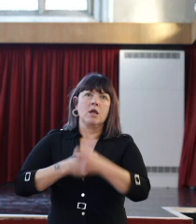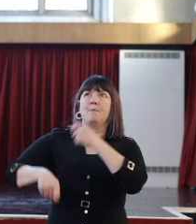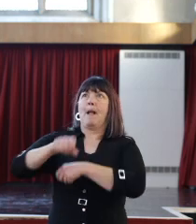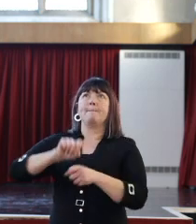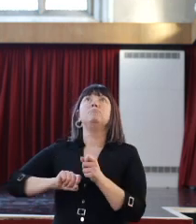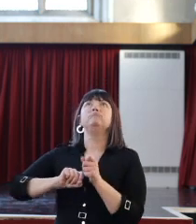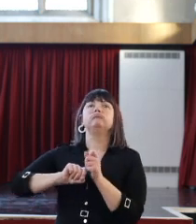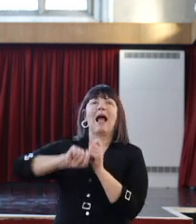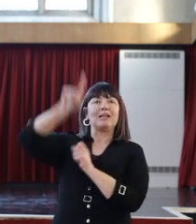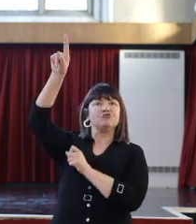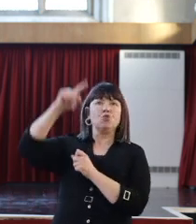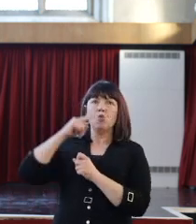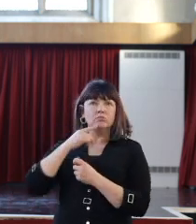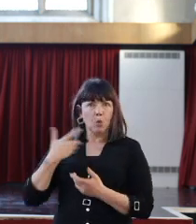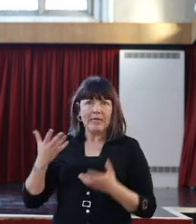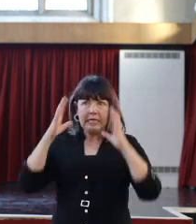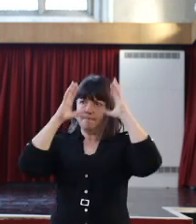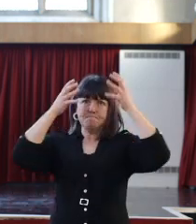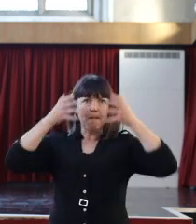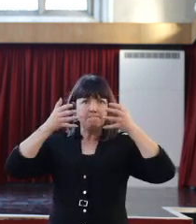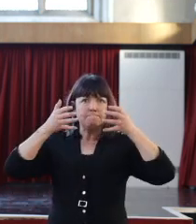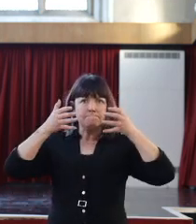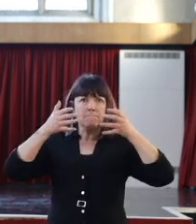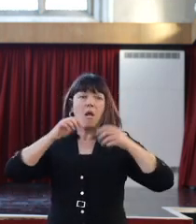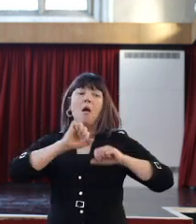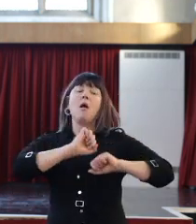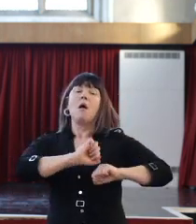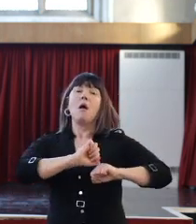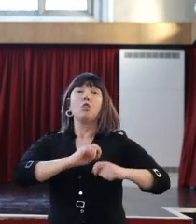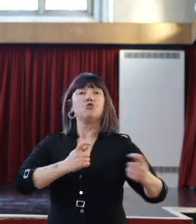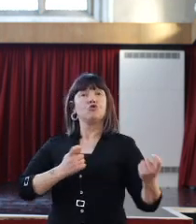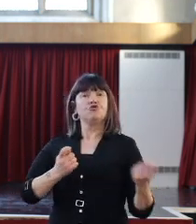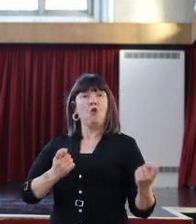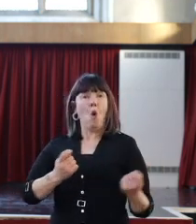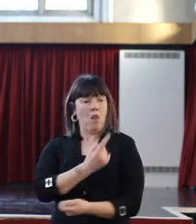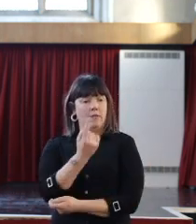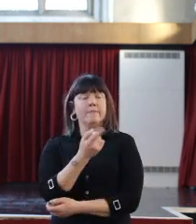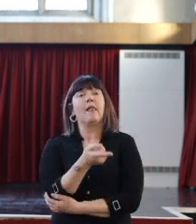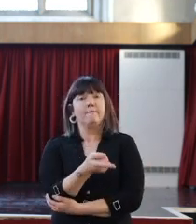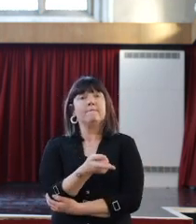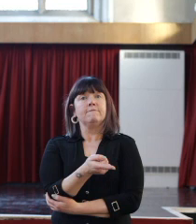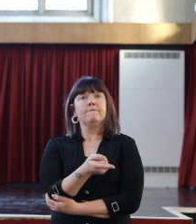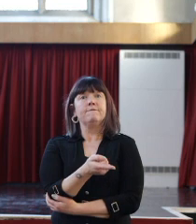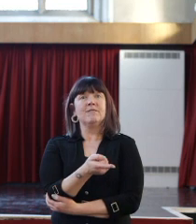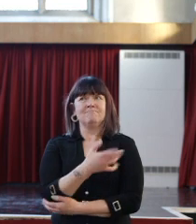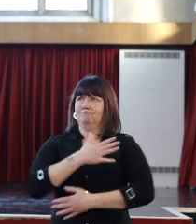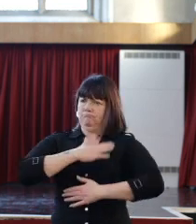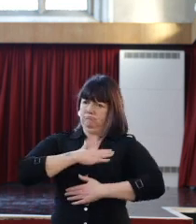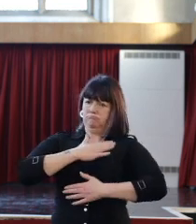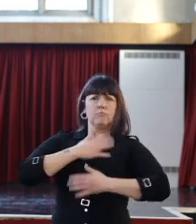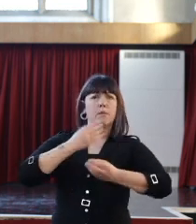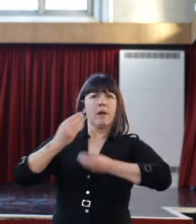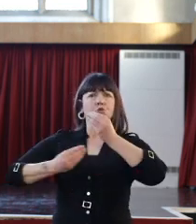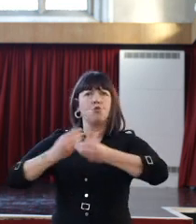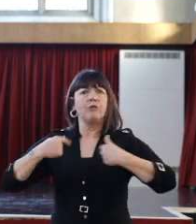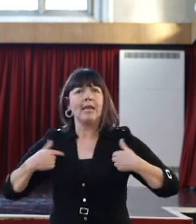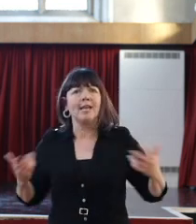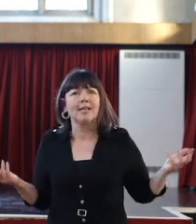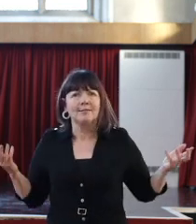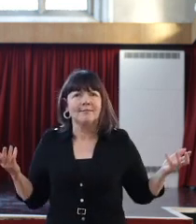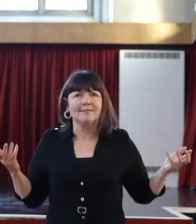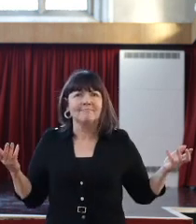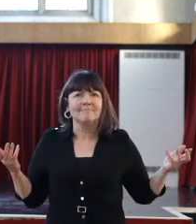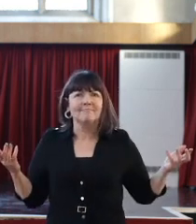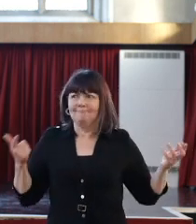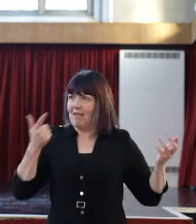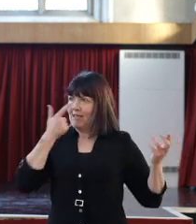most importantly, because this puts the power in their hands. All the stories that everyone has to tell has the power to be heard because people like us have helped lead the